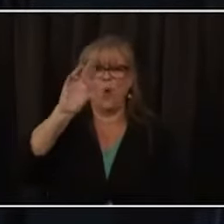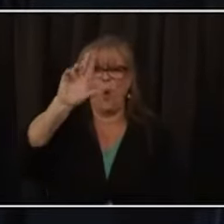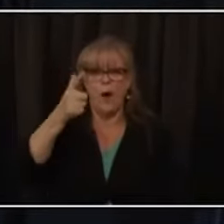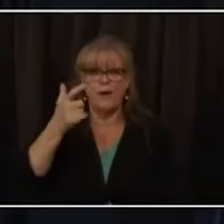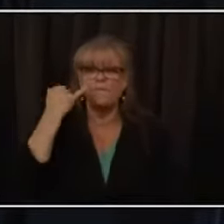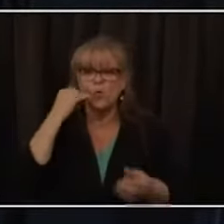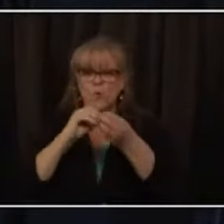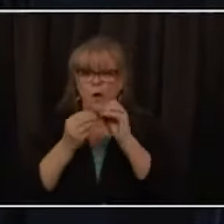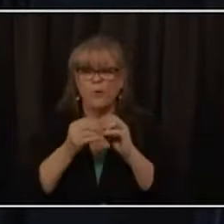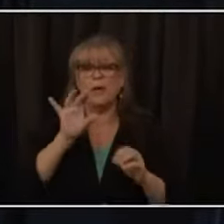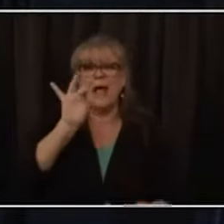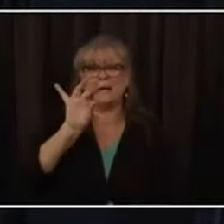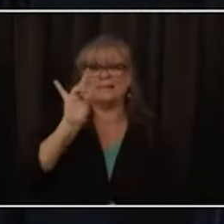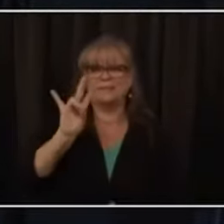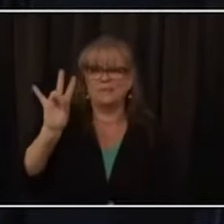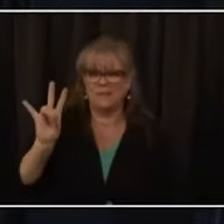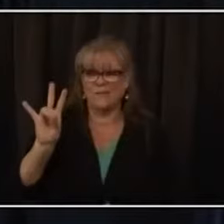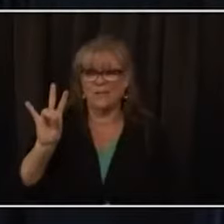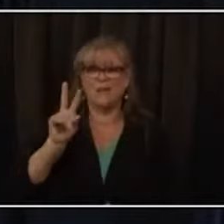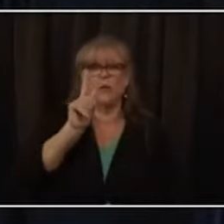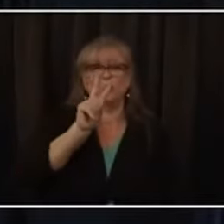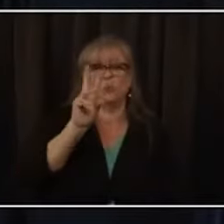877-268-2926. That's